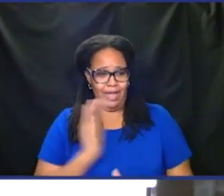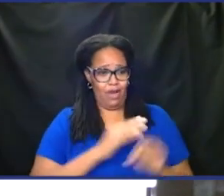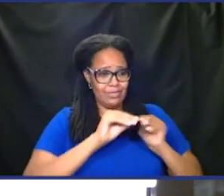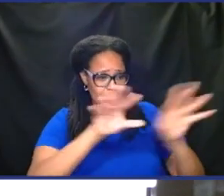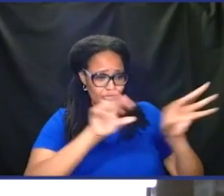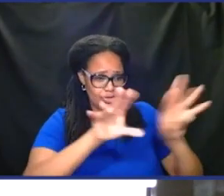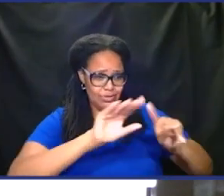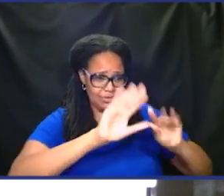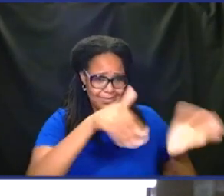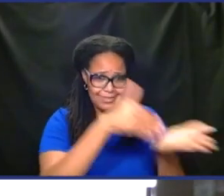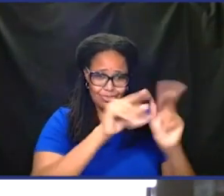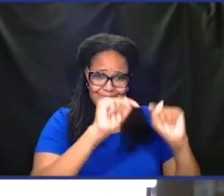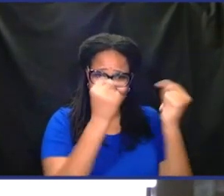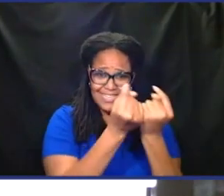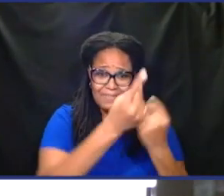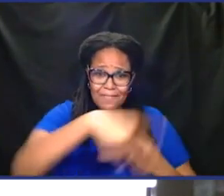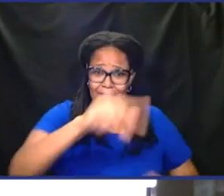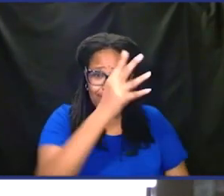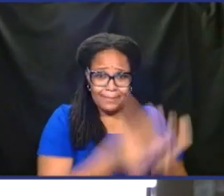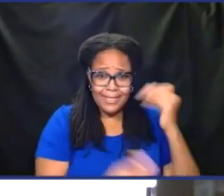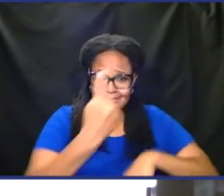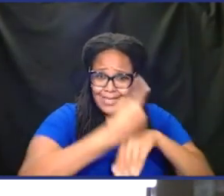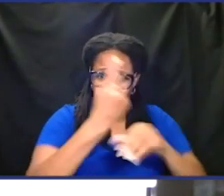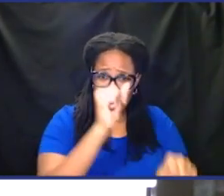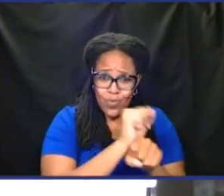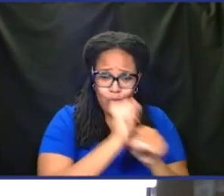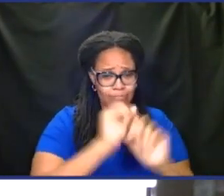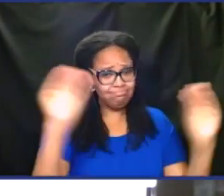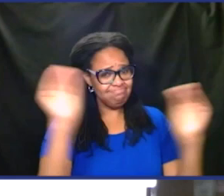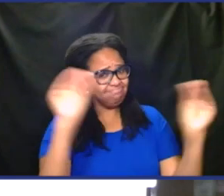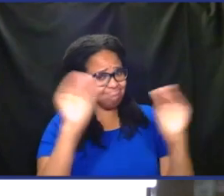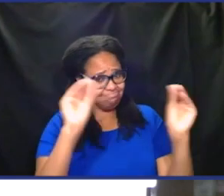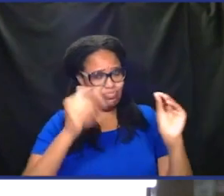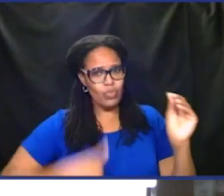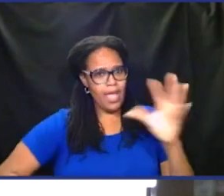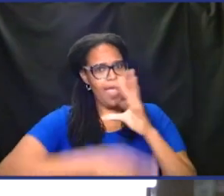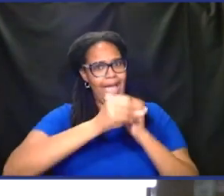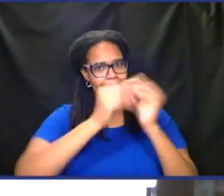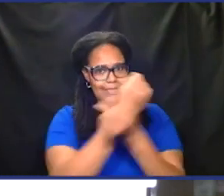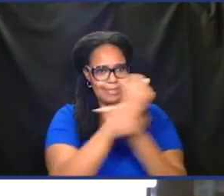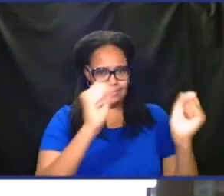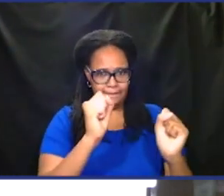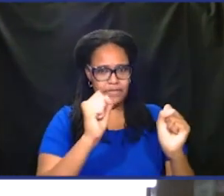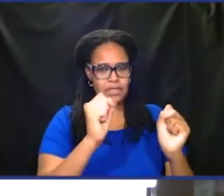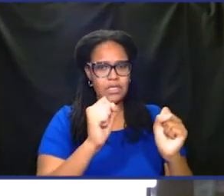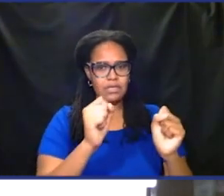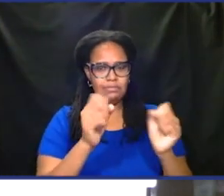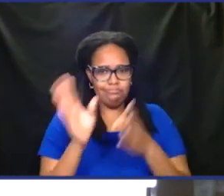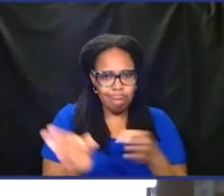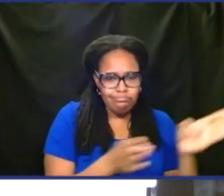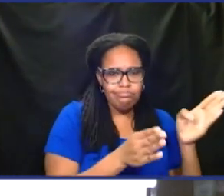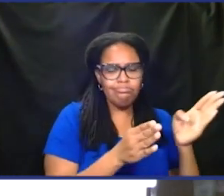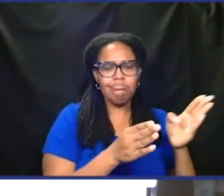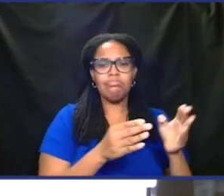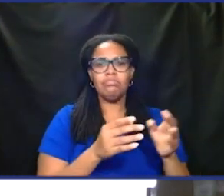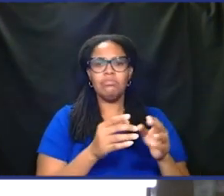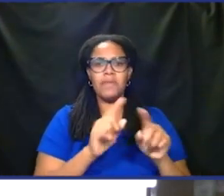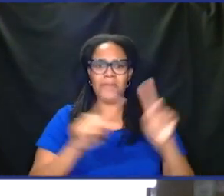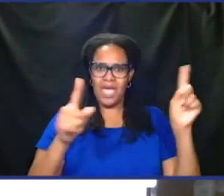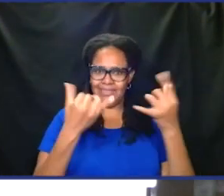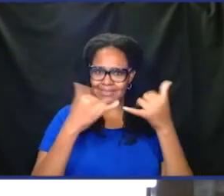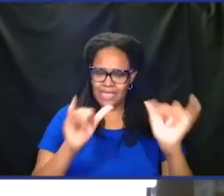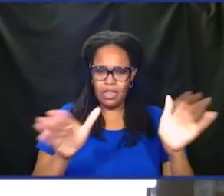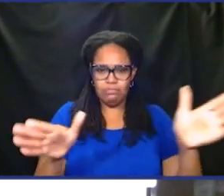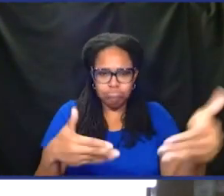Center team hasn't missed a day. And even with added safety measures, they've increased their output, shipping more